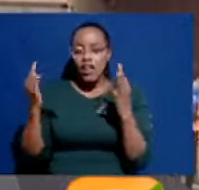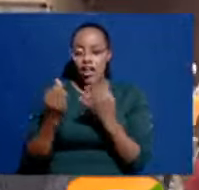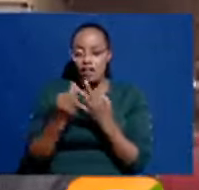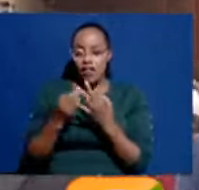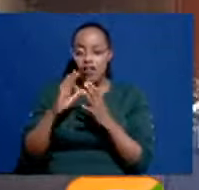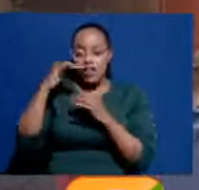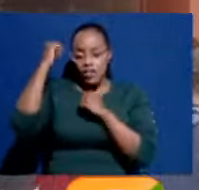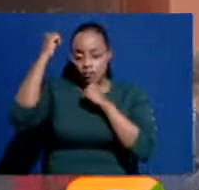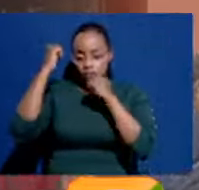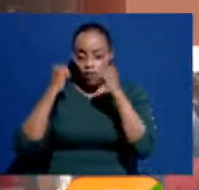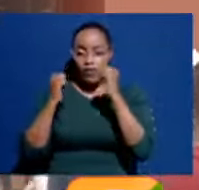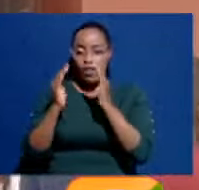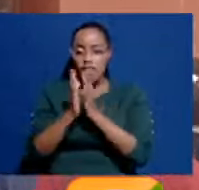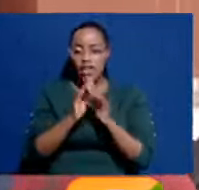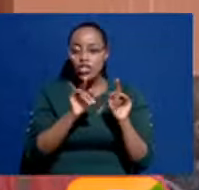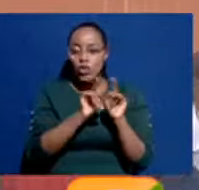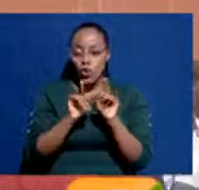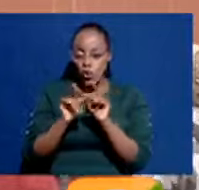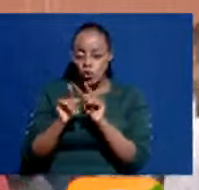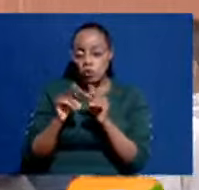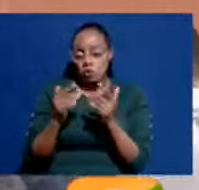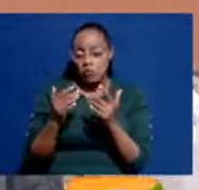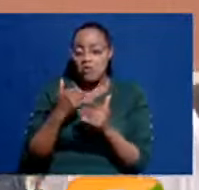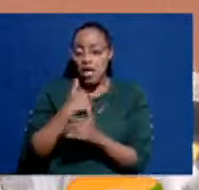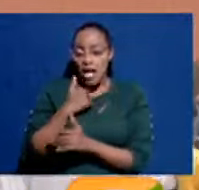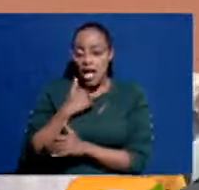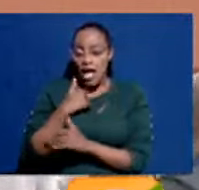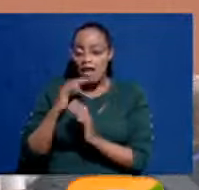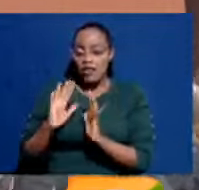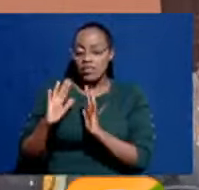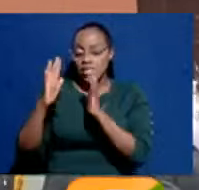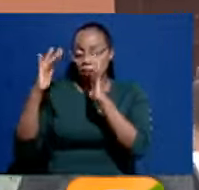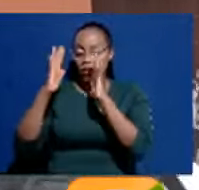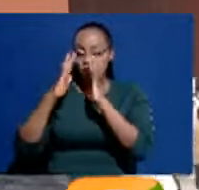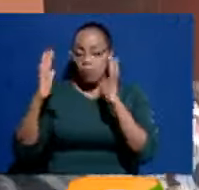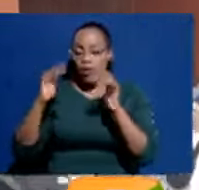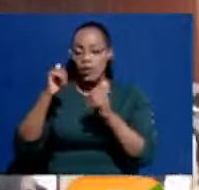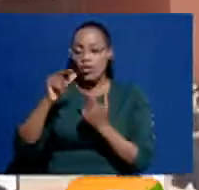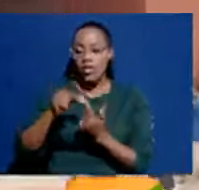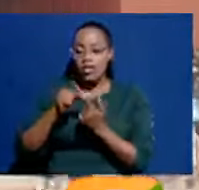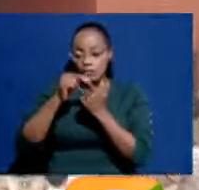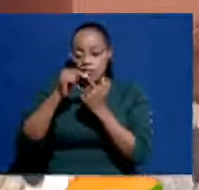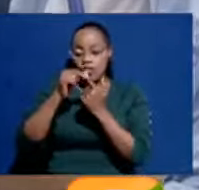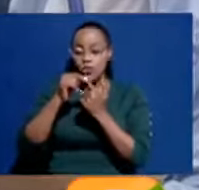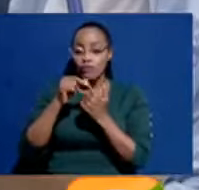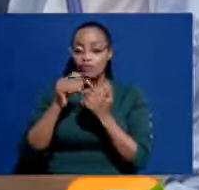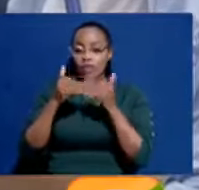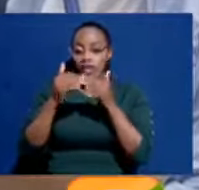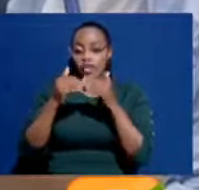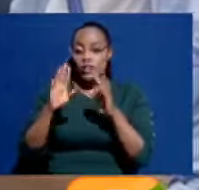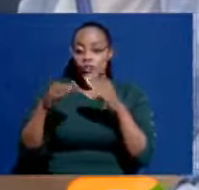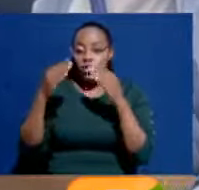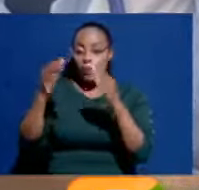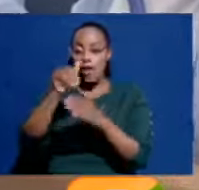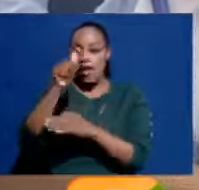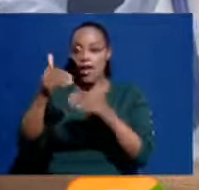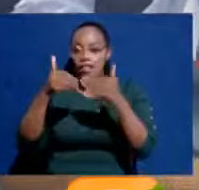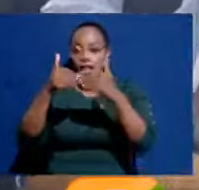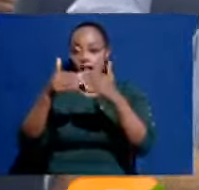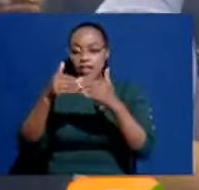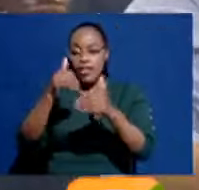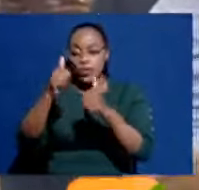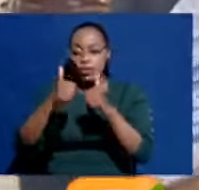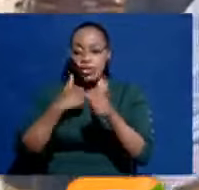military officers, and whenever there was a grand ceremony, a special gate was provided. The other gate, that's for